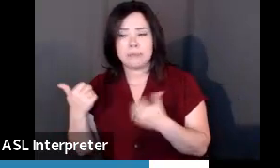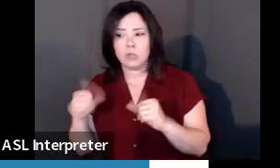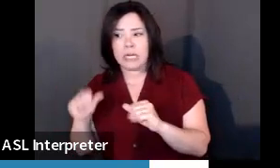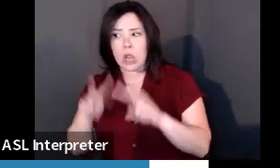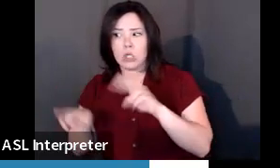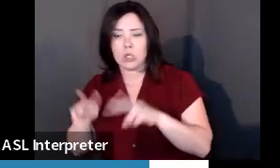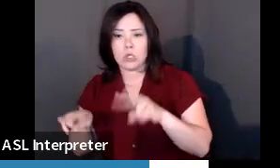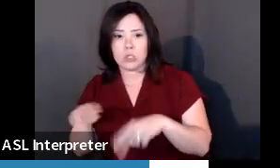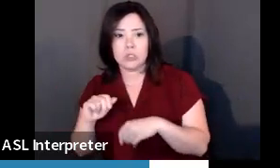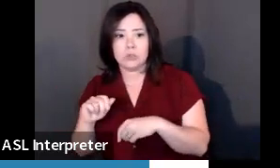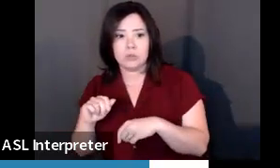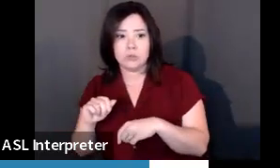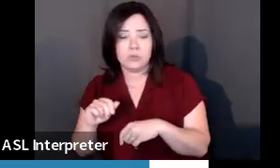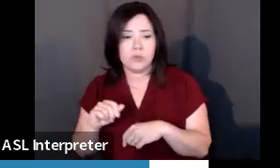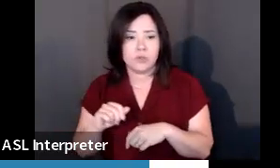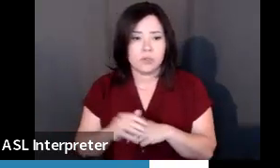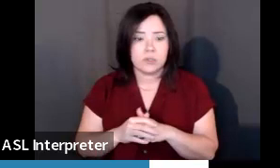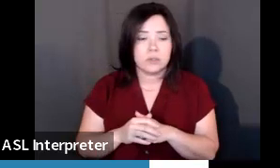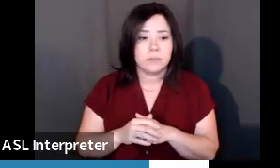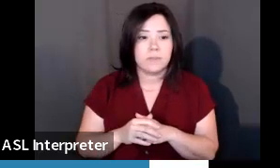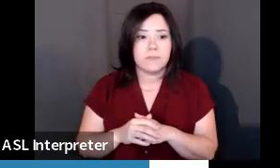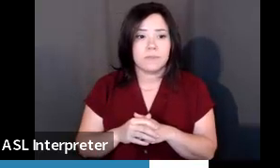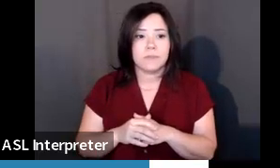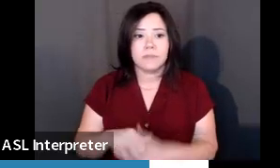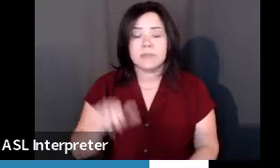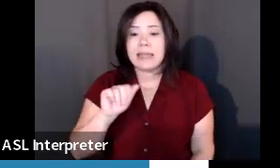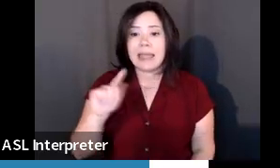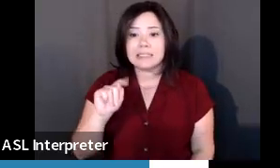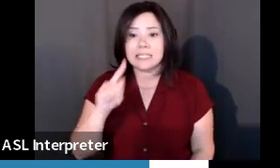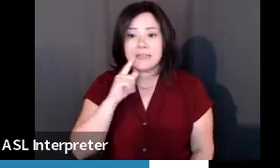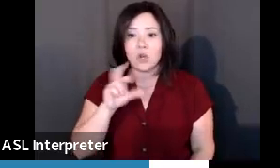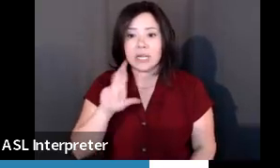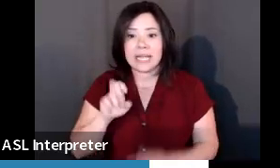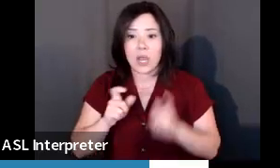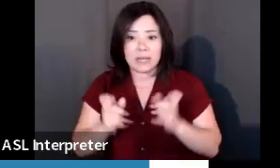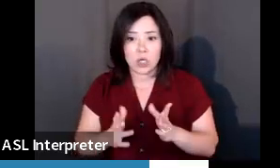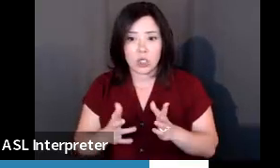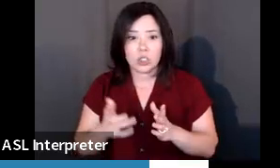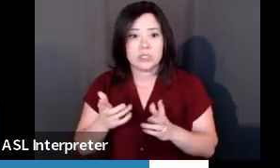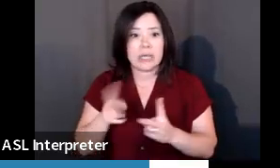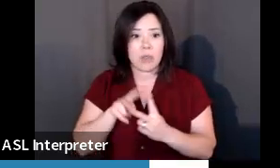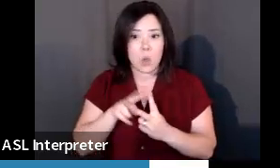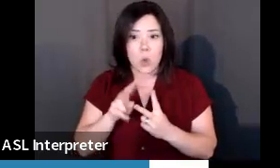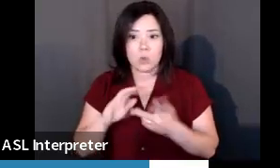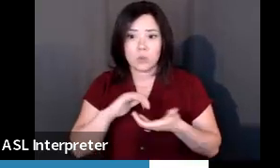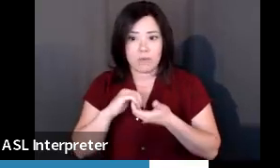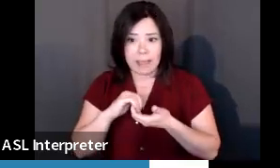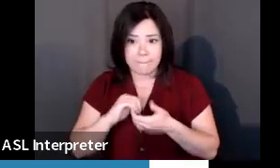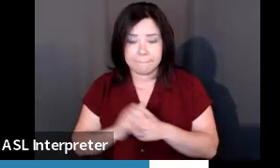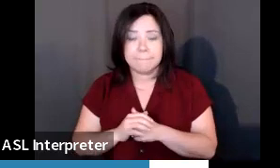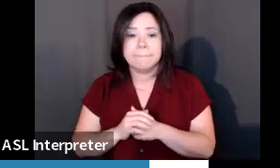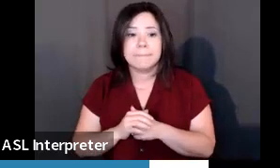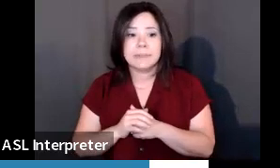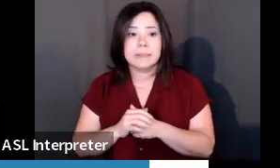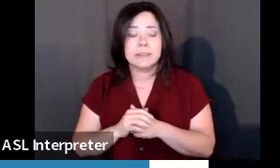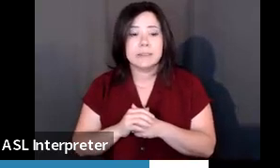though. Okay, cool. And then AT for caregivers and how that overlaps. And then we're going to cover